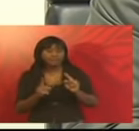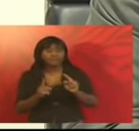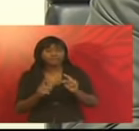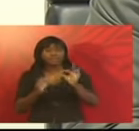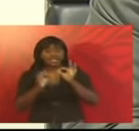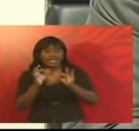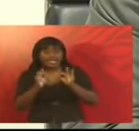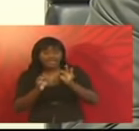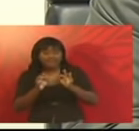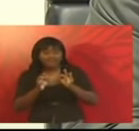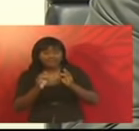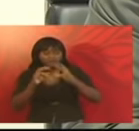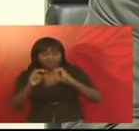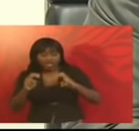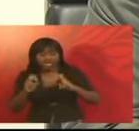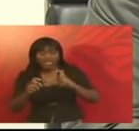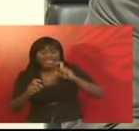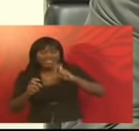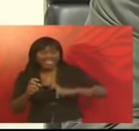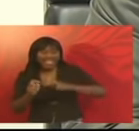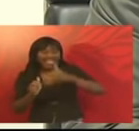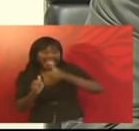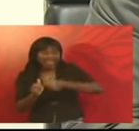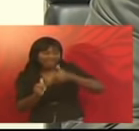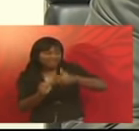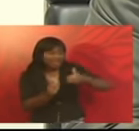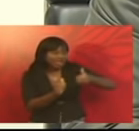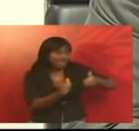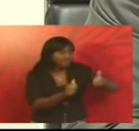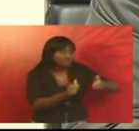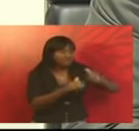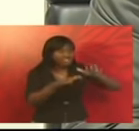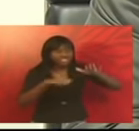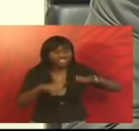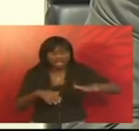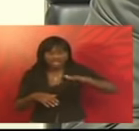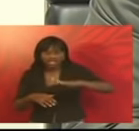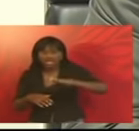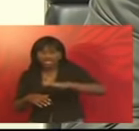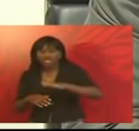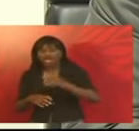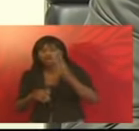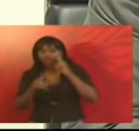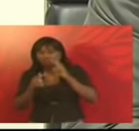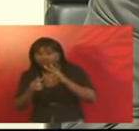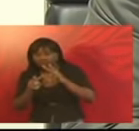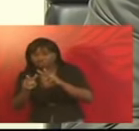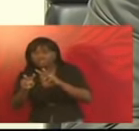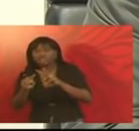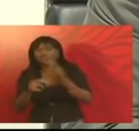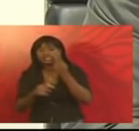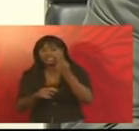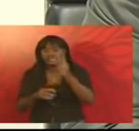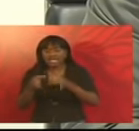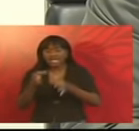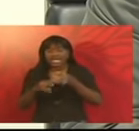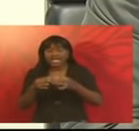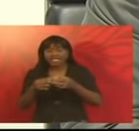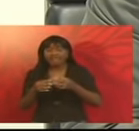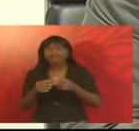either go back and check every single individual whom they've vaccinated and see whether they've had symptoms, or see whether they actually